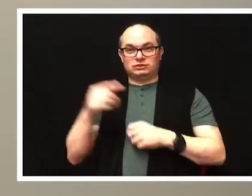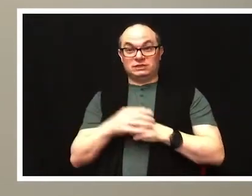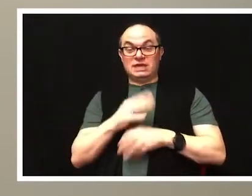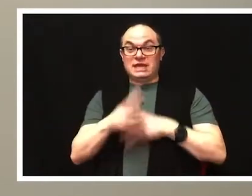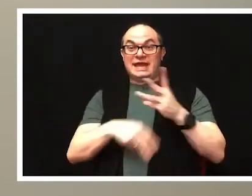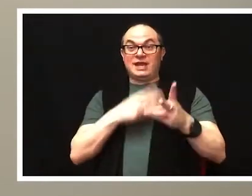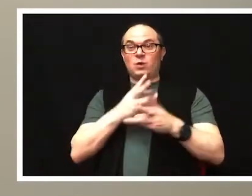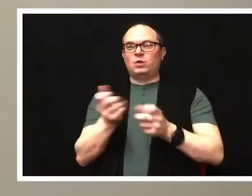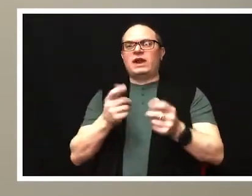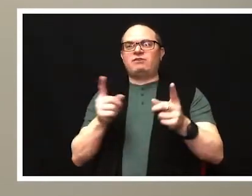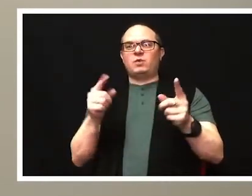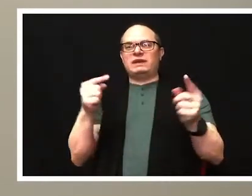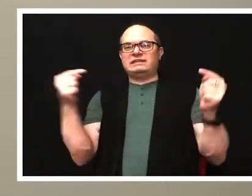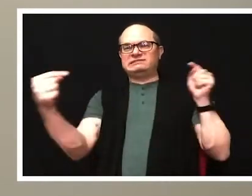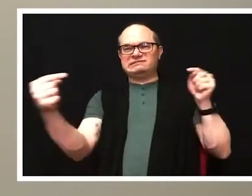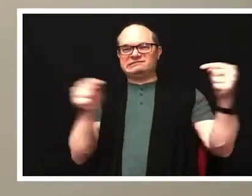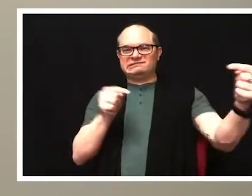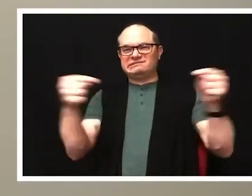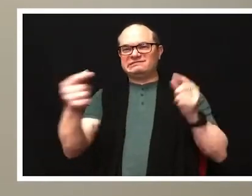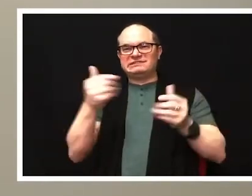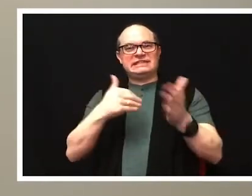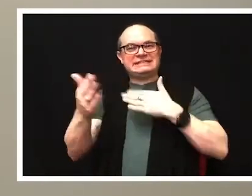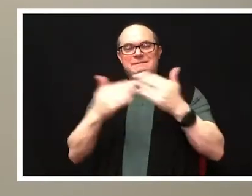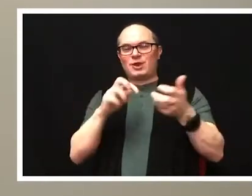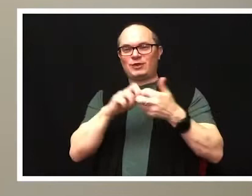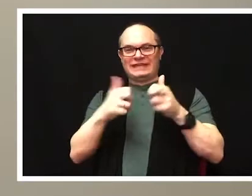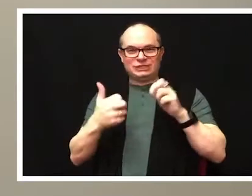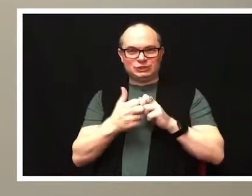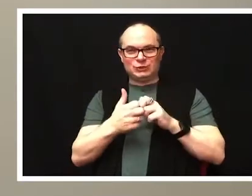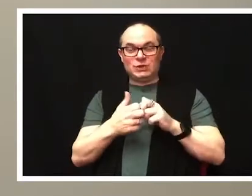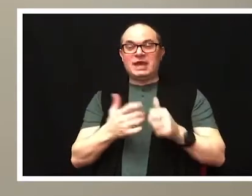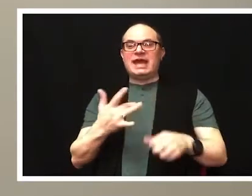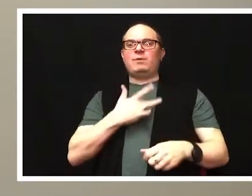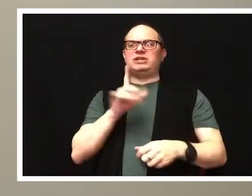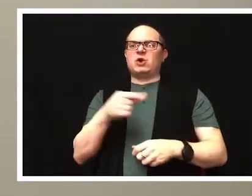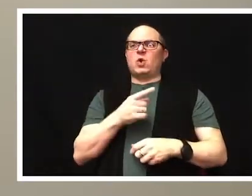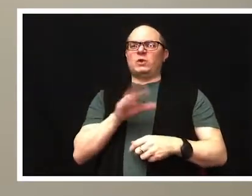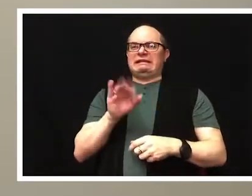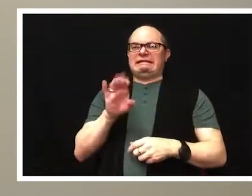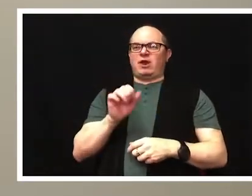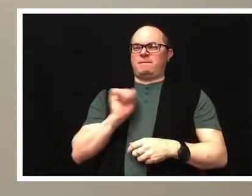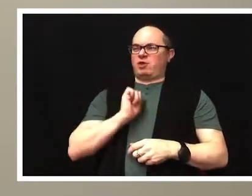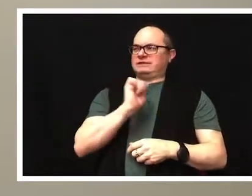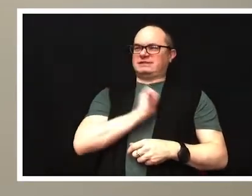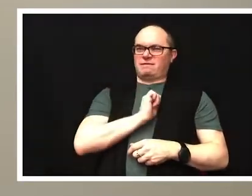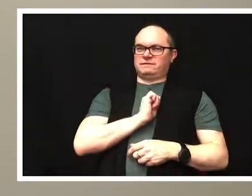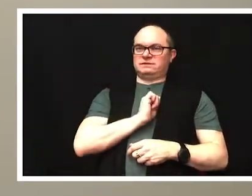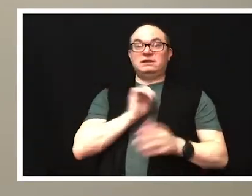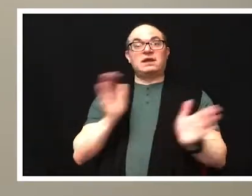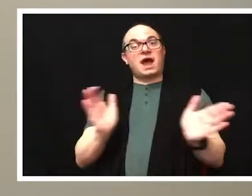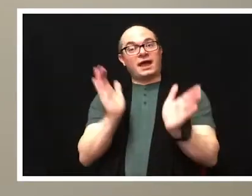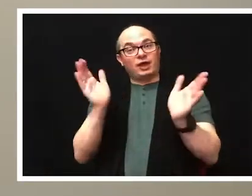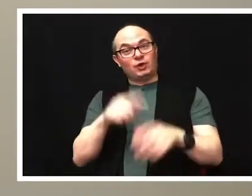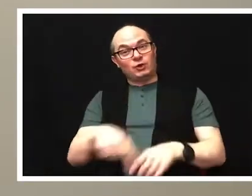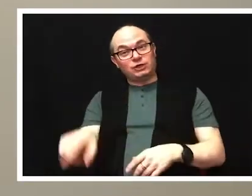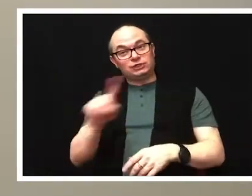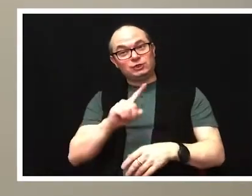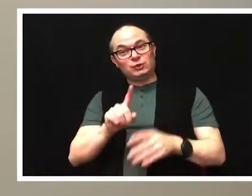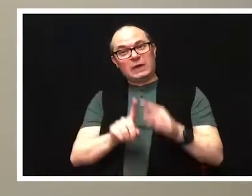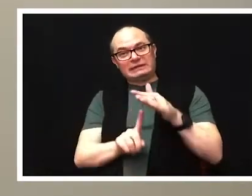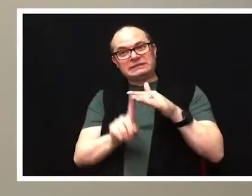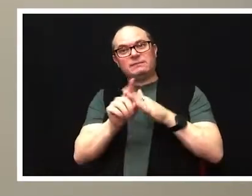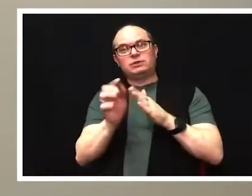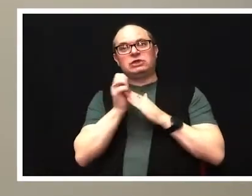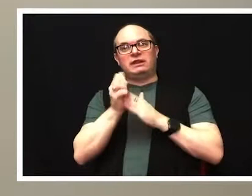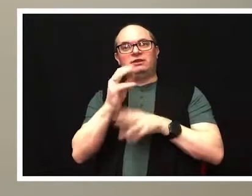where everyone is so divided on every issue and we have a tendency to only care about ourselves, I encourage you all, as emerging